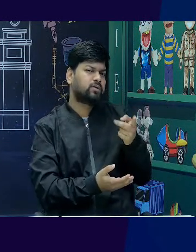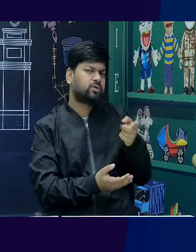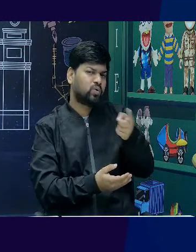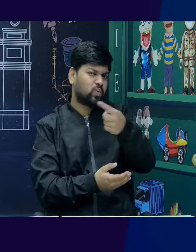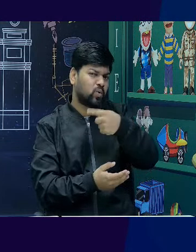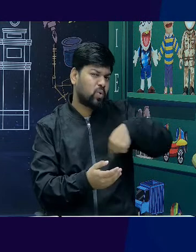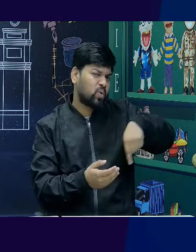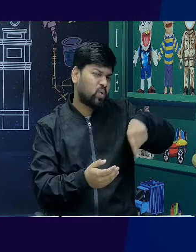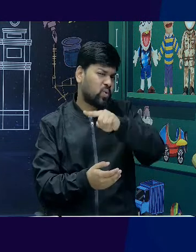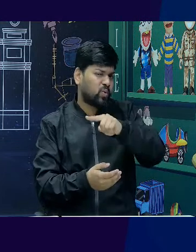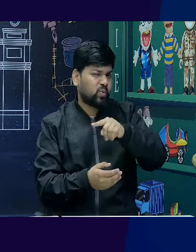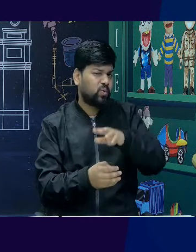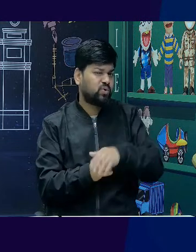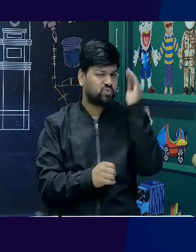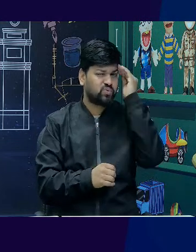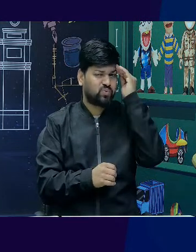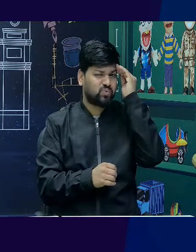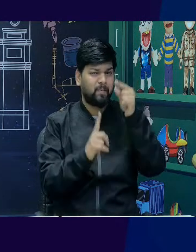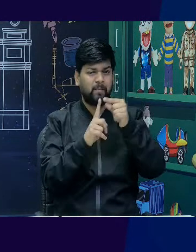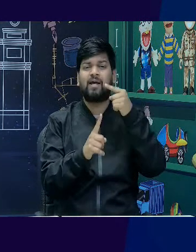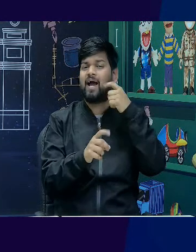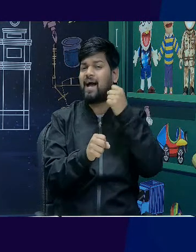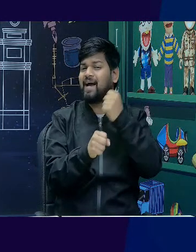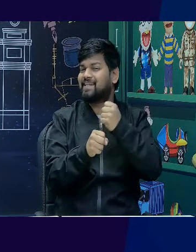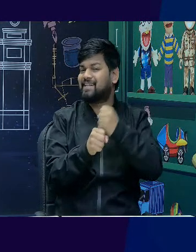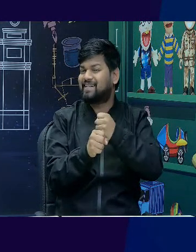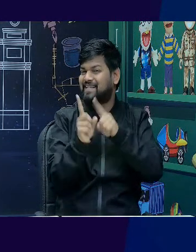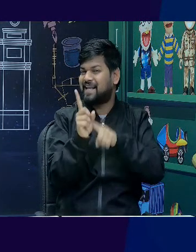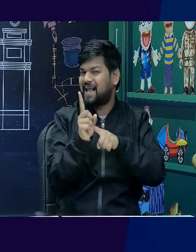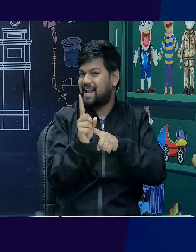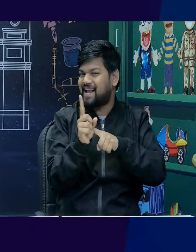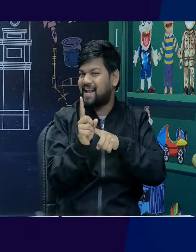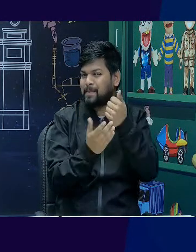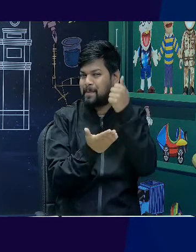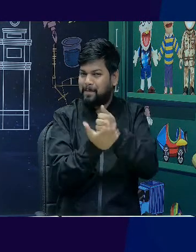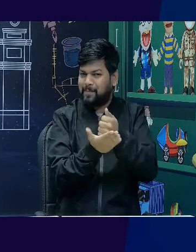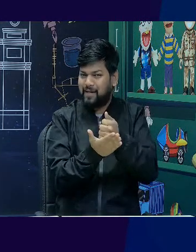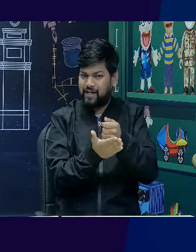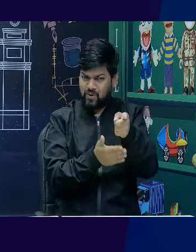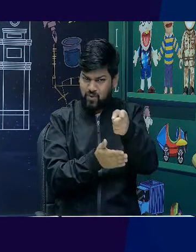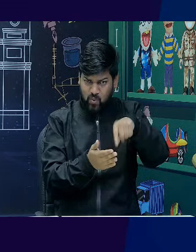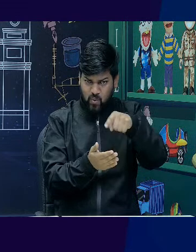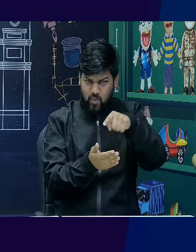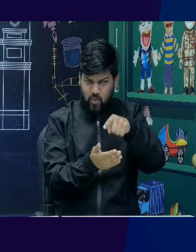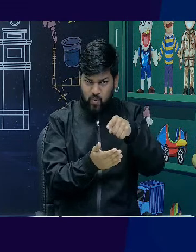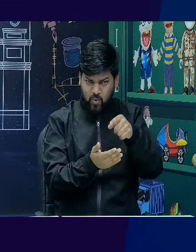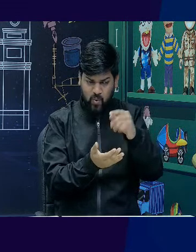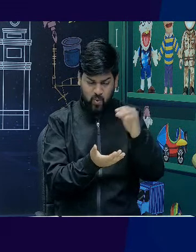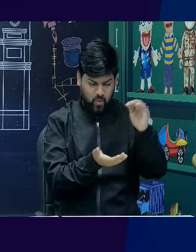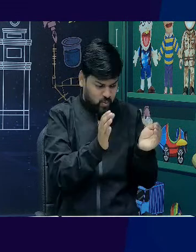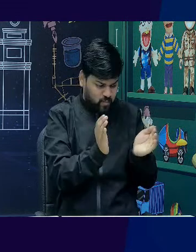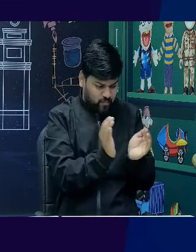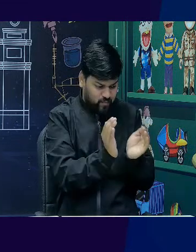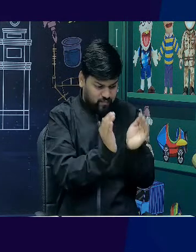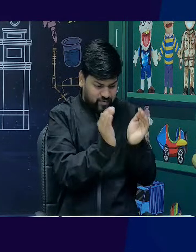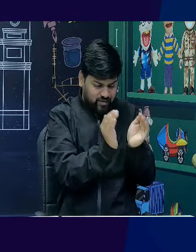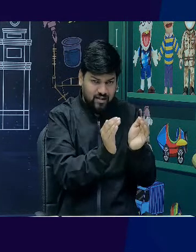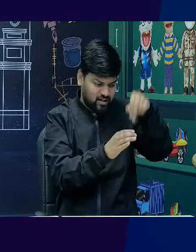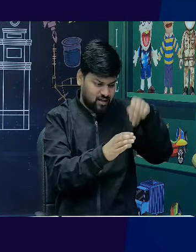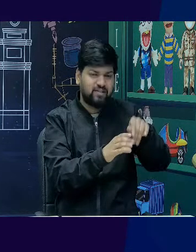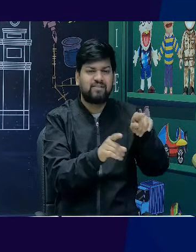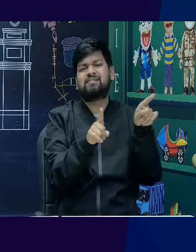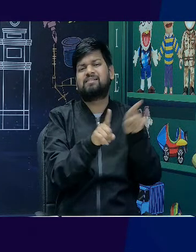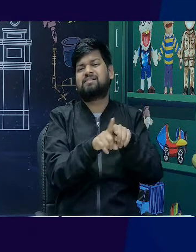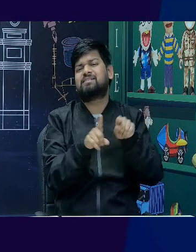piggy bank, something that we put our money in. All of us, keep our funds into this big piggy bank. The government